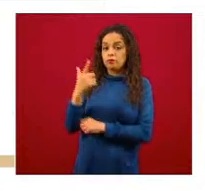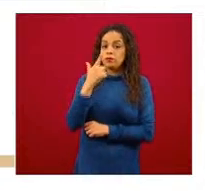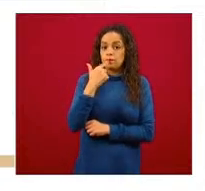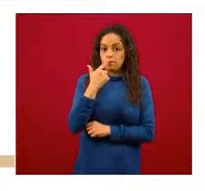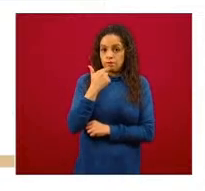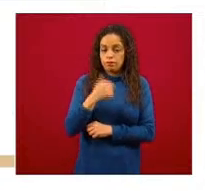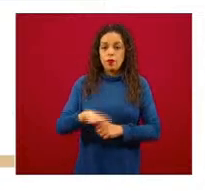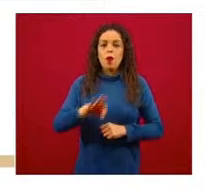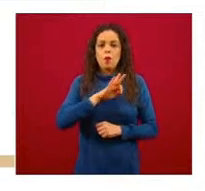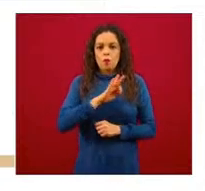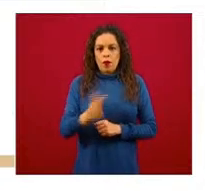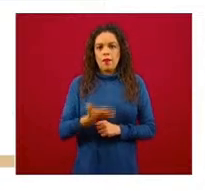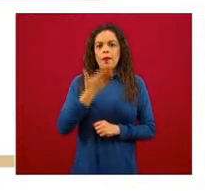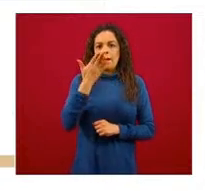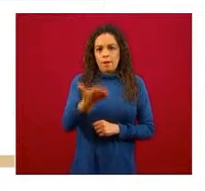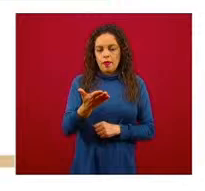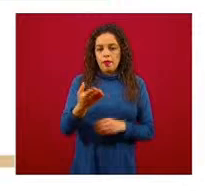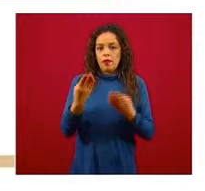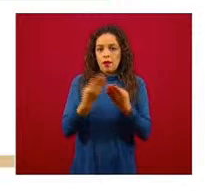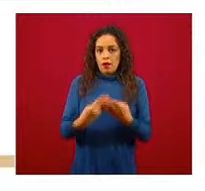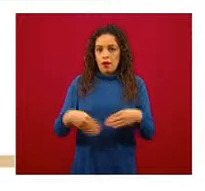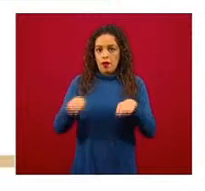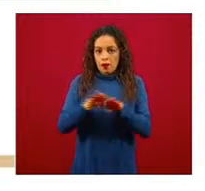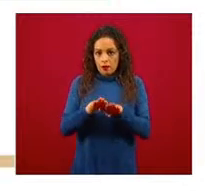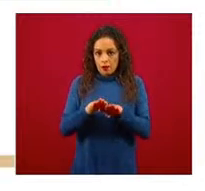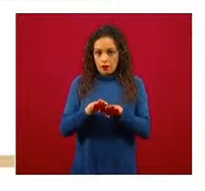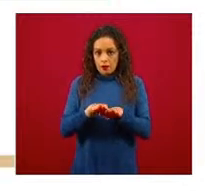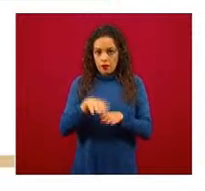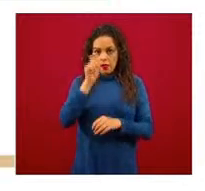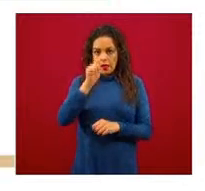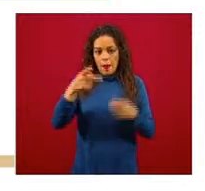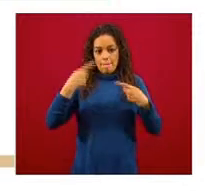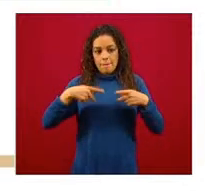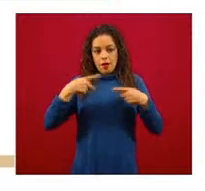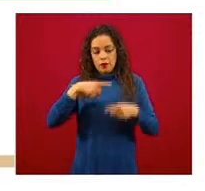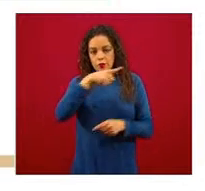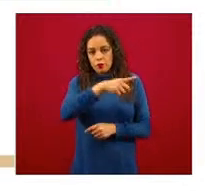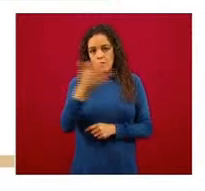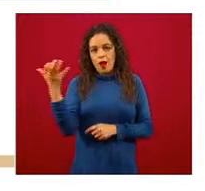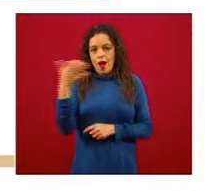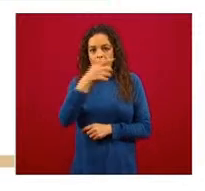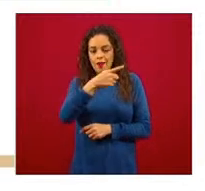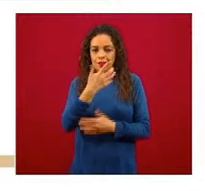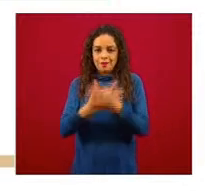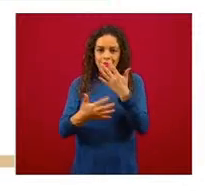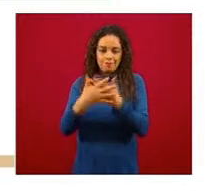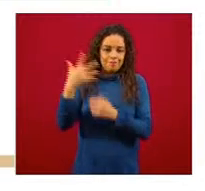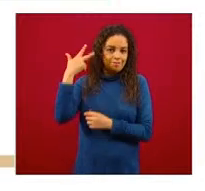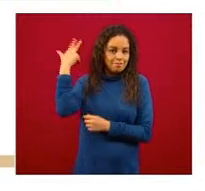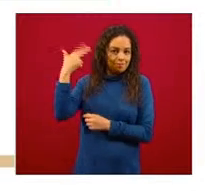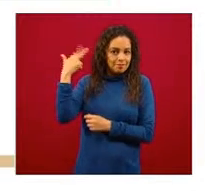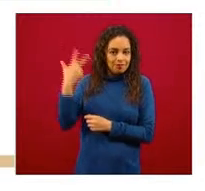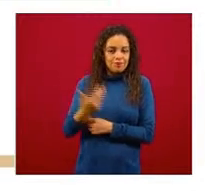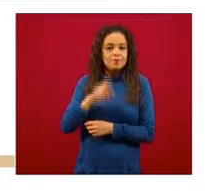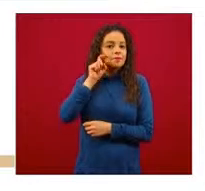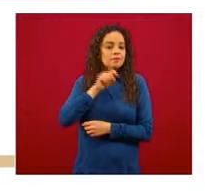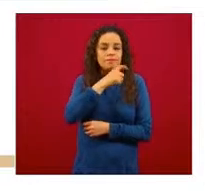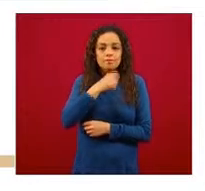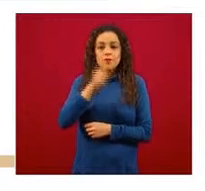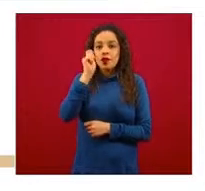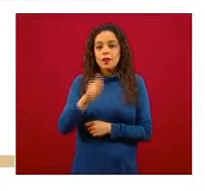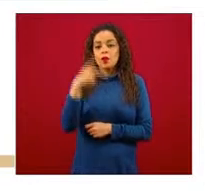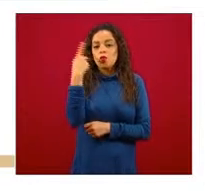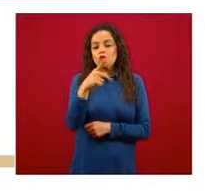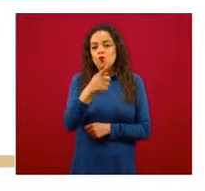Hair parlors, beauty shops, can we go to get a haircut?